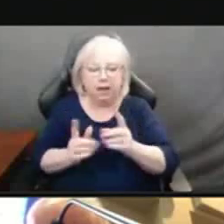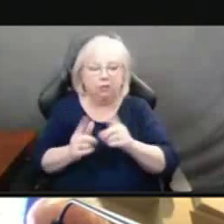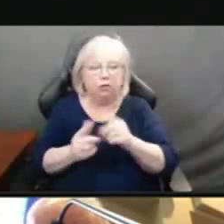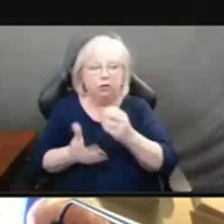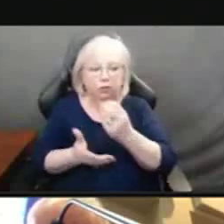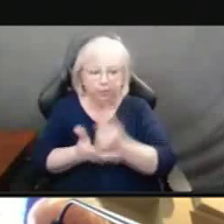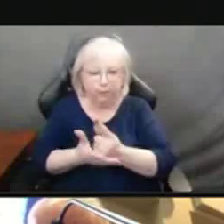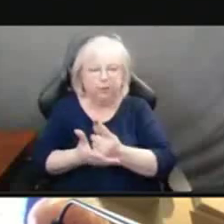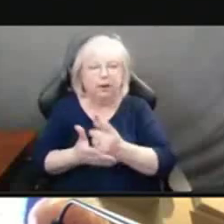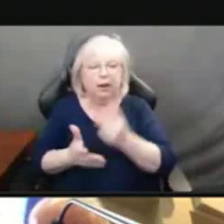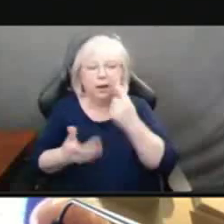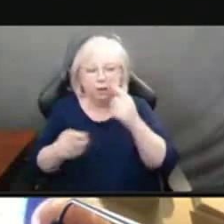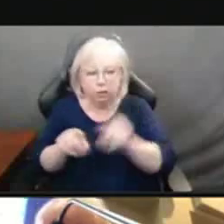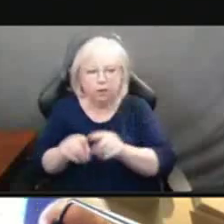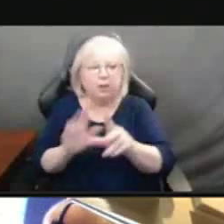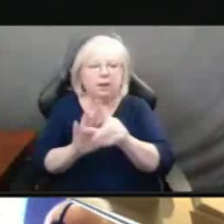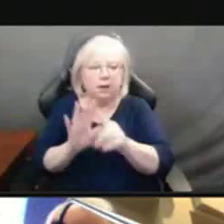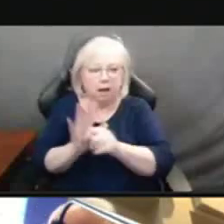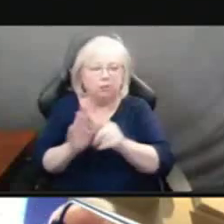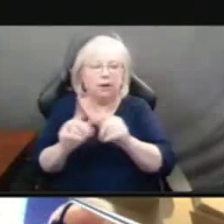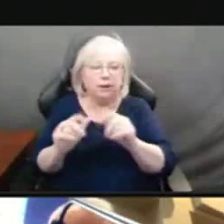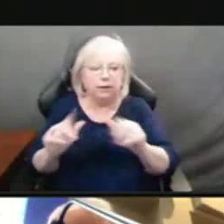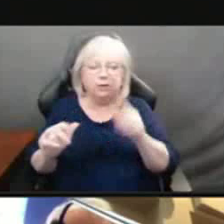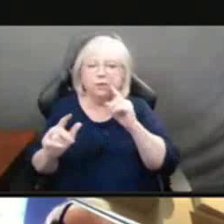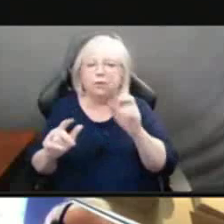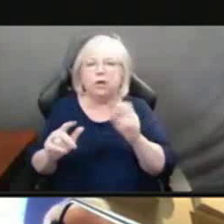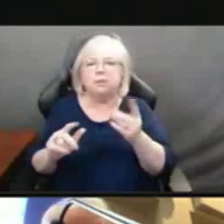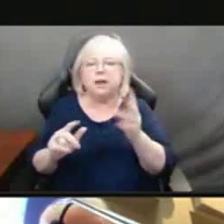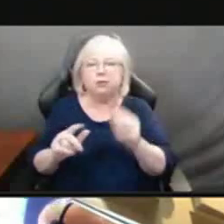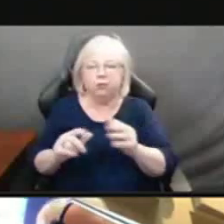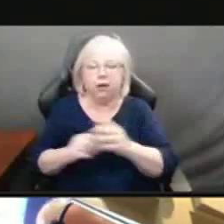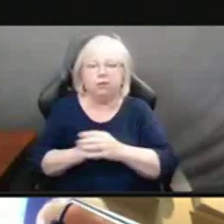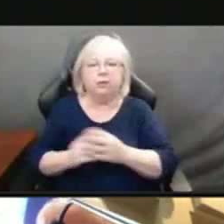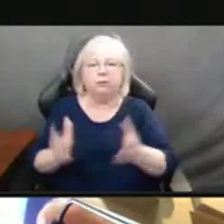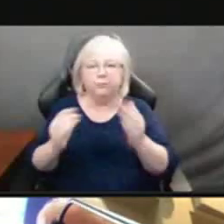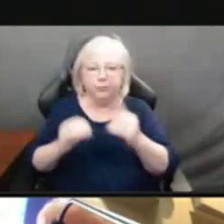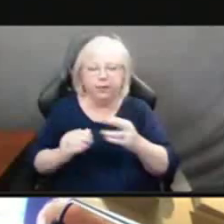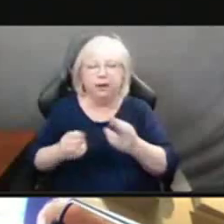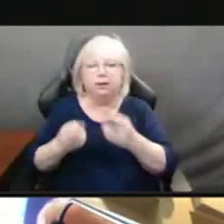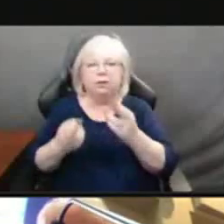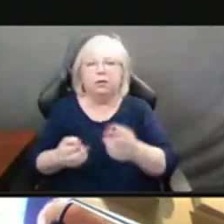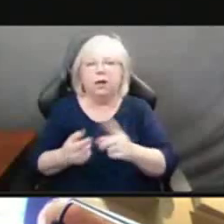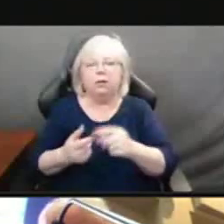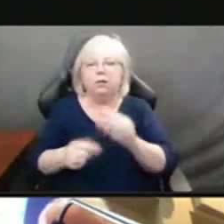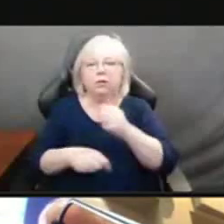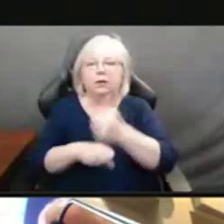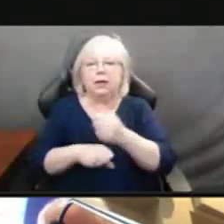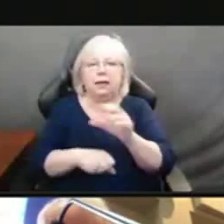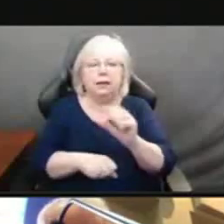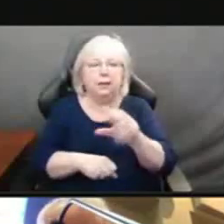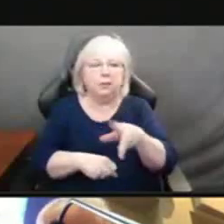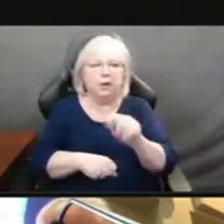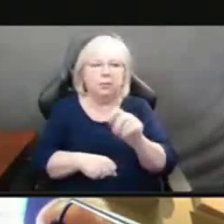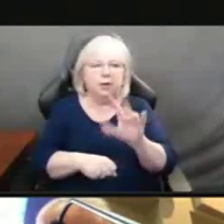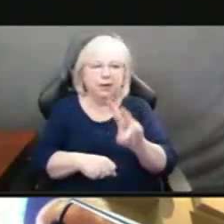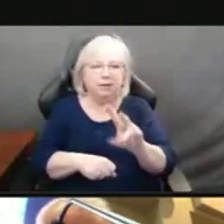applications, agreements, and contracts for its administration and for the purposes. A resolution to set September 7th,